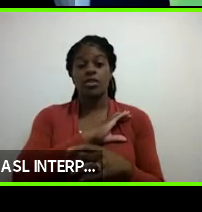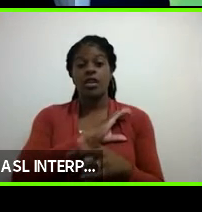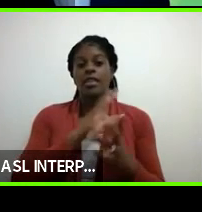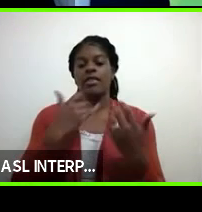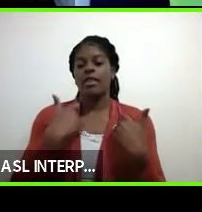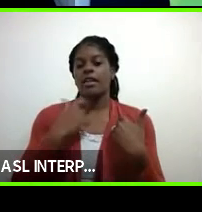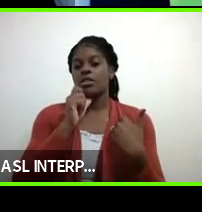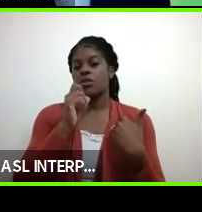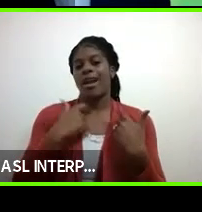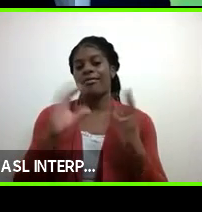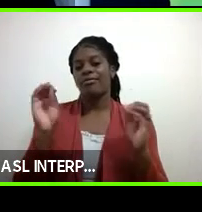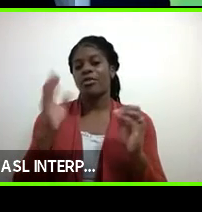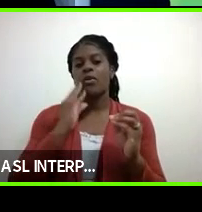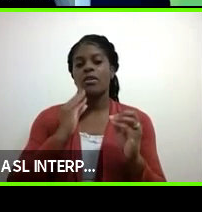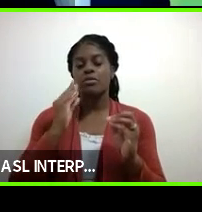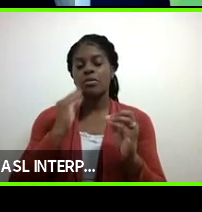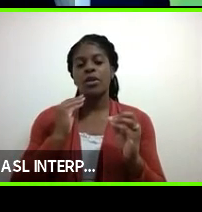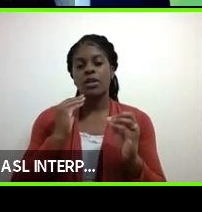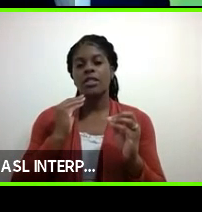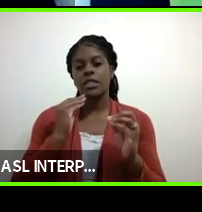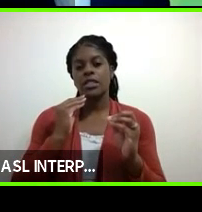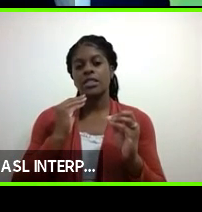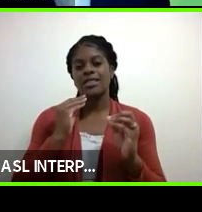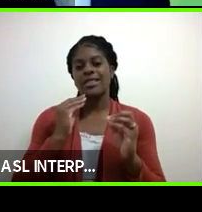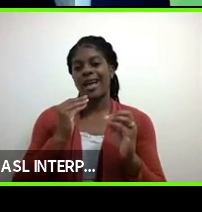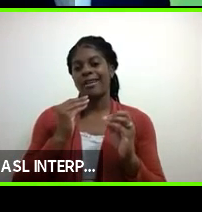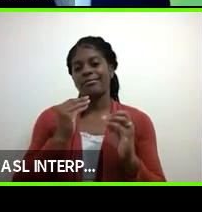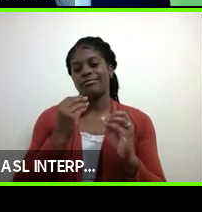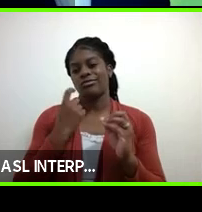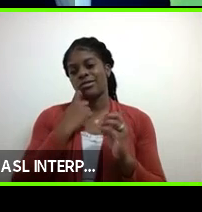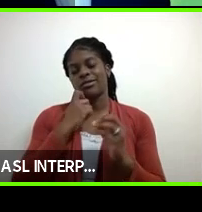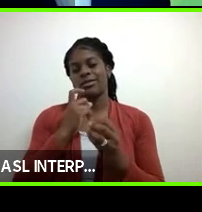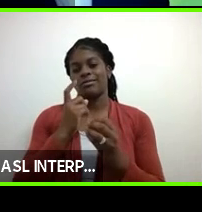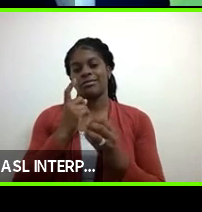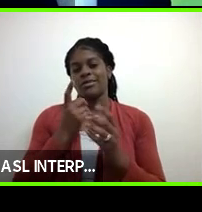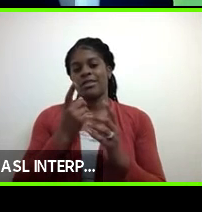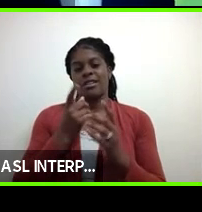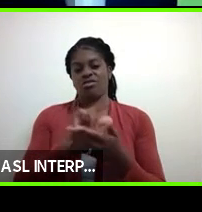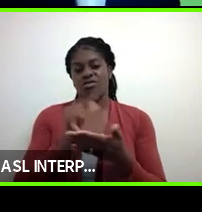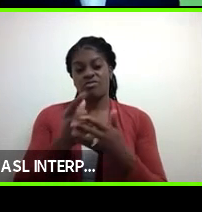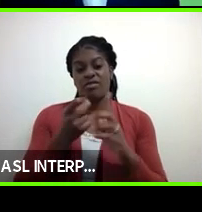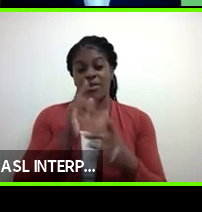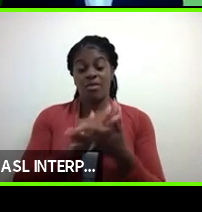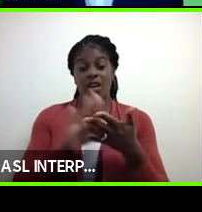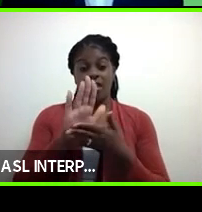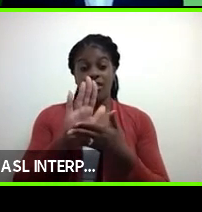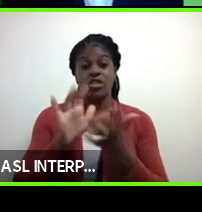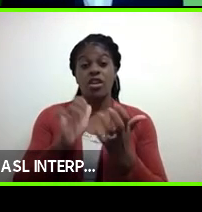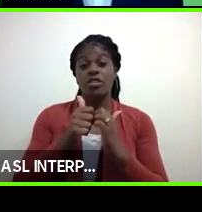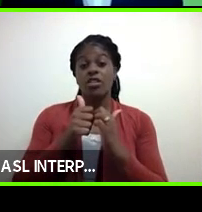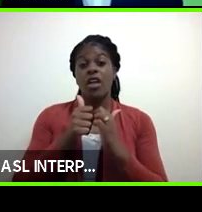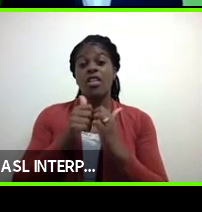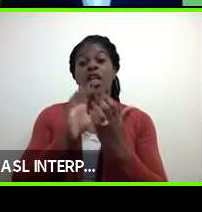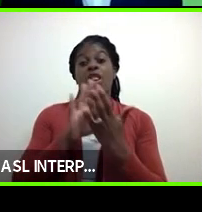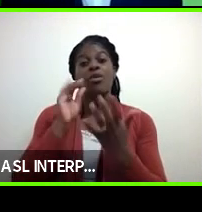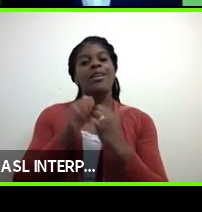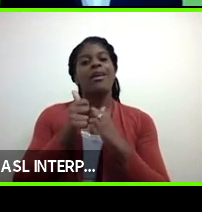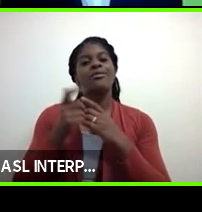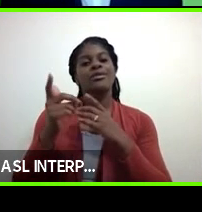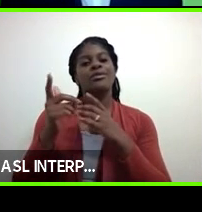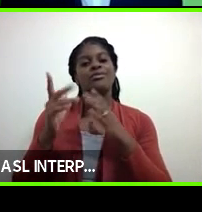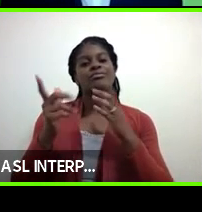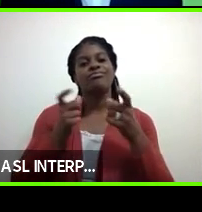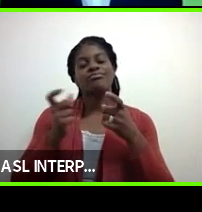no experience or directly coming from college. So they learn how to kind of deal and talk with people. I think that's kind of a lost,